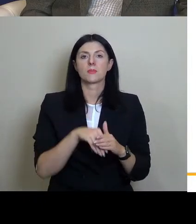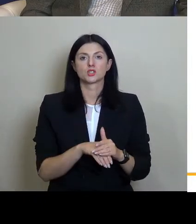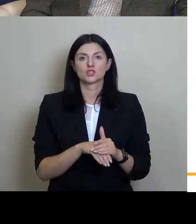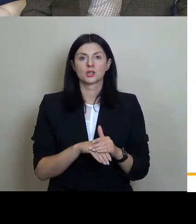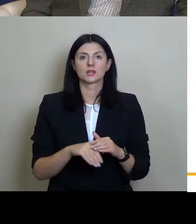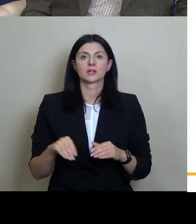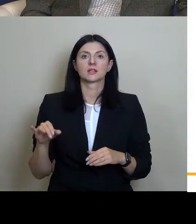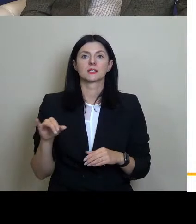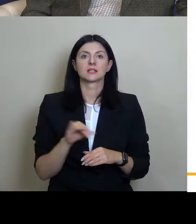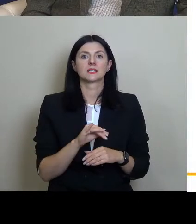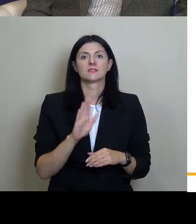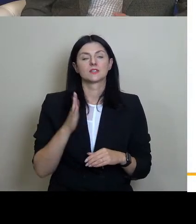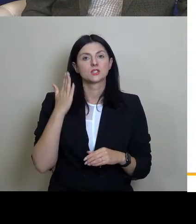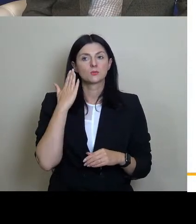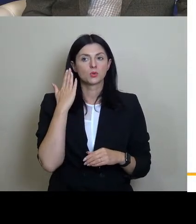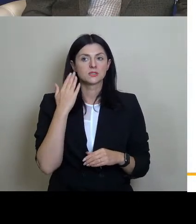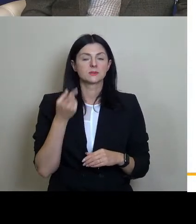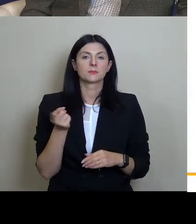place within